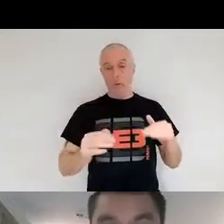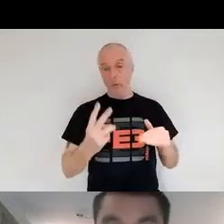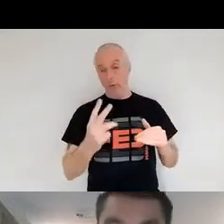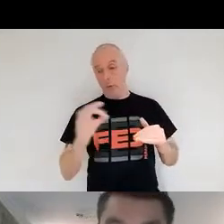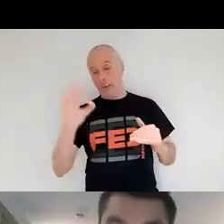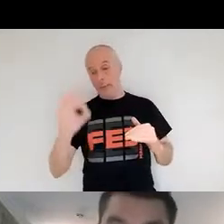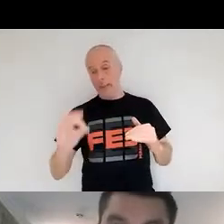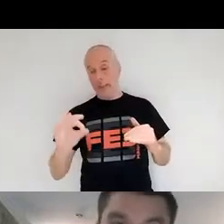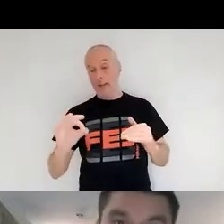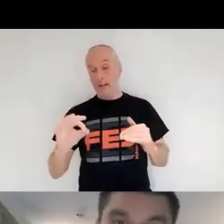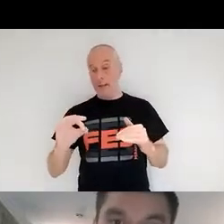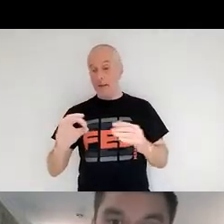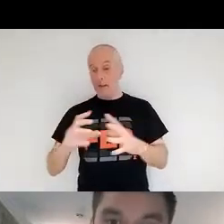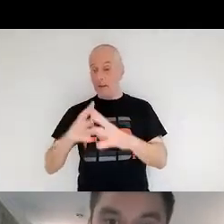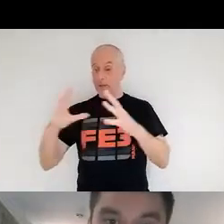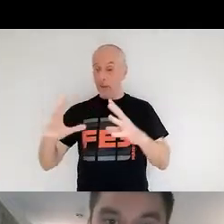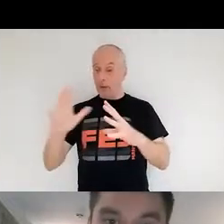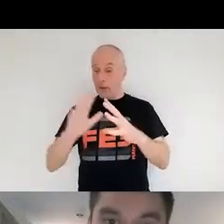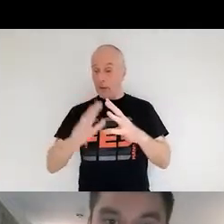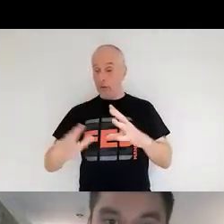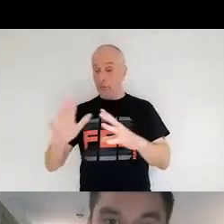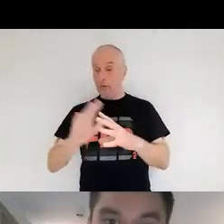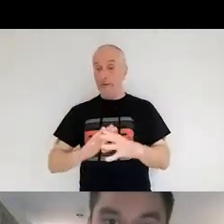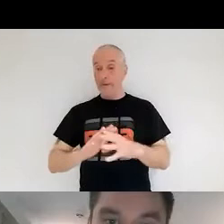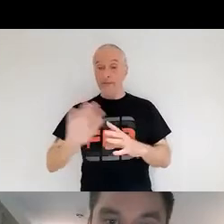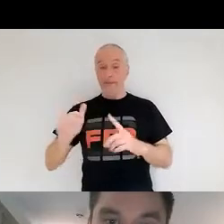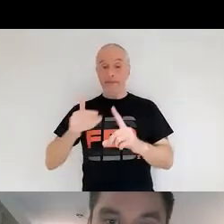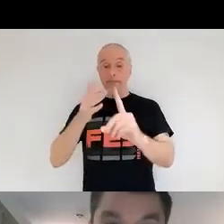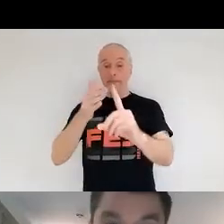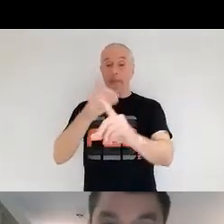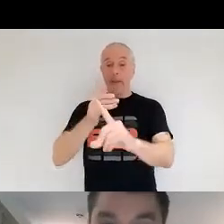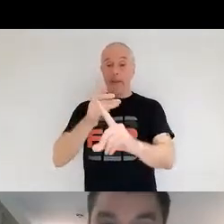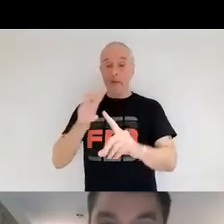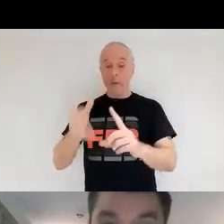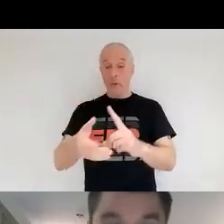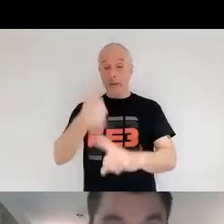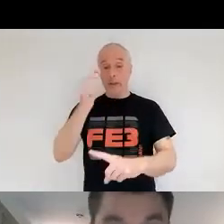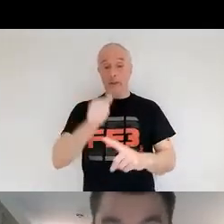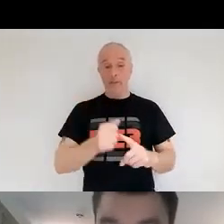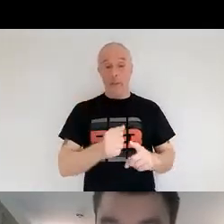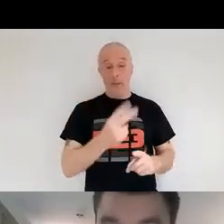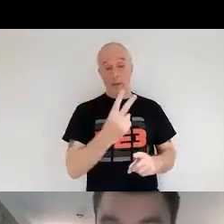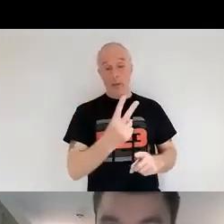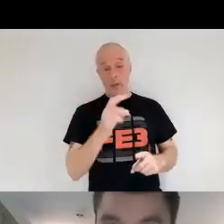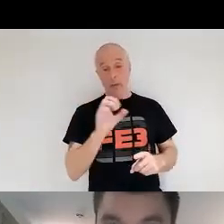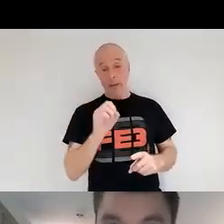they've set out a target milestone to achieve blending by 2023.